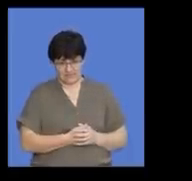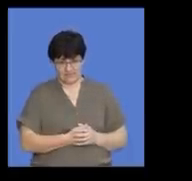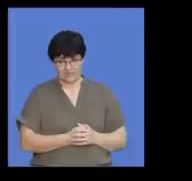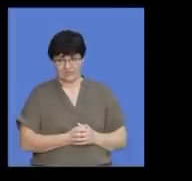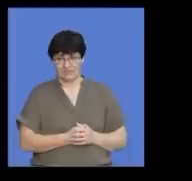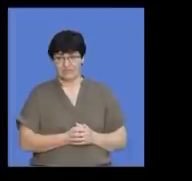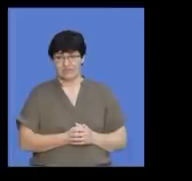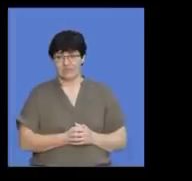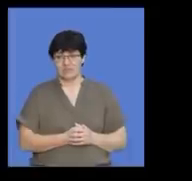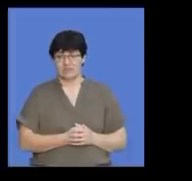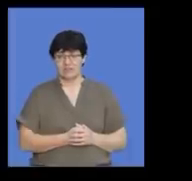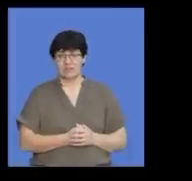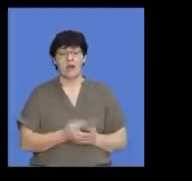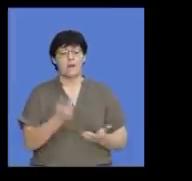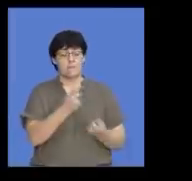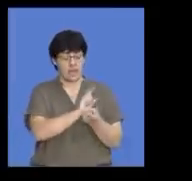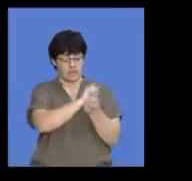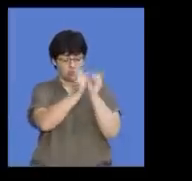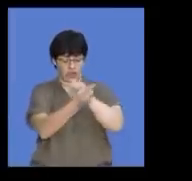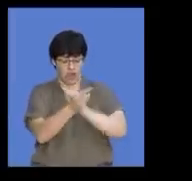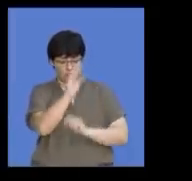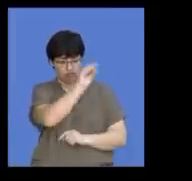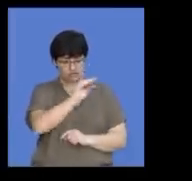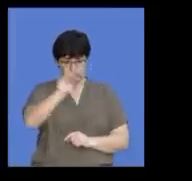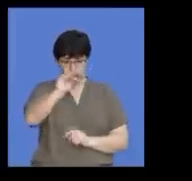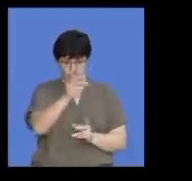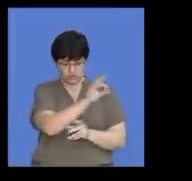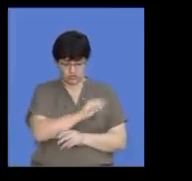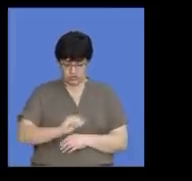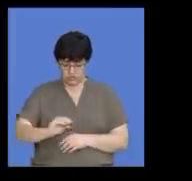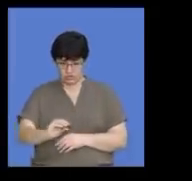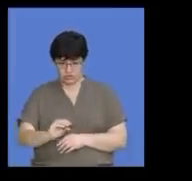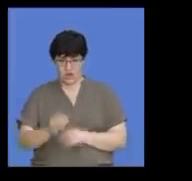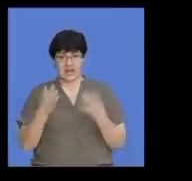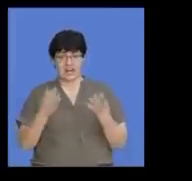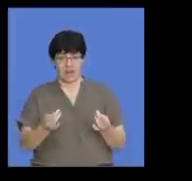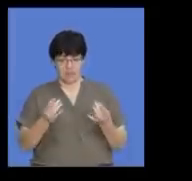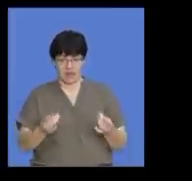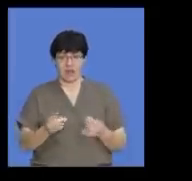question paper. When I substitute my values,